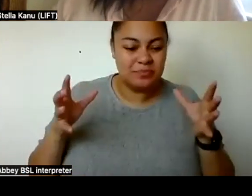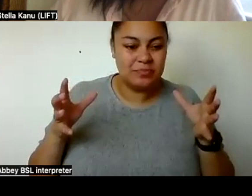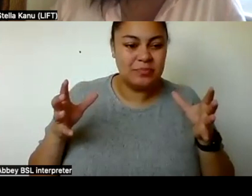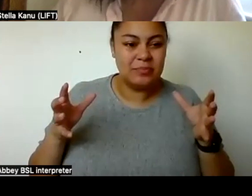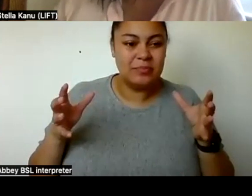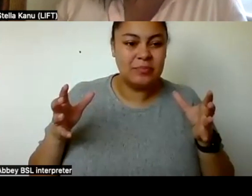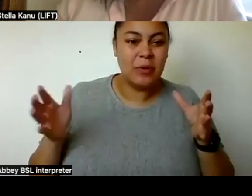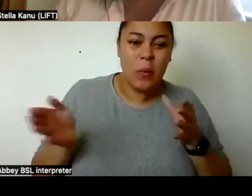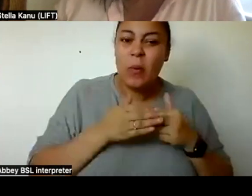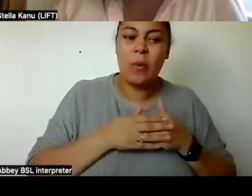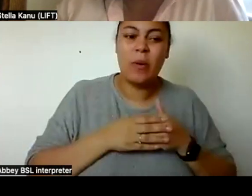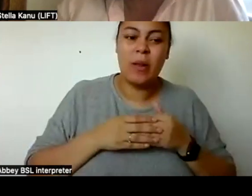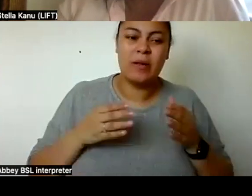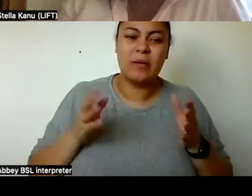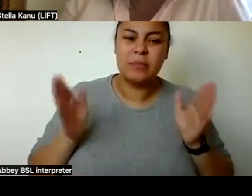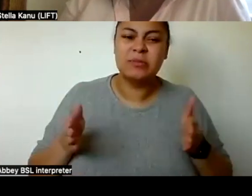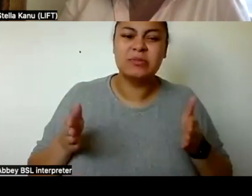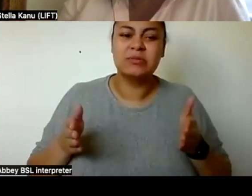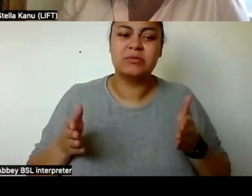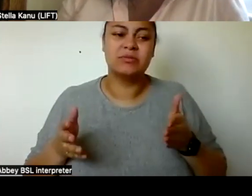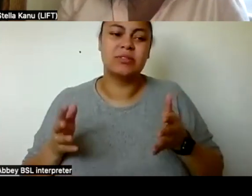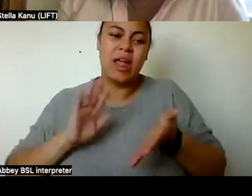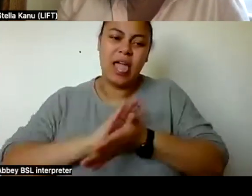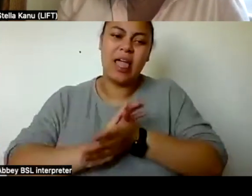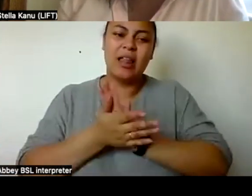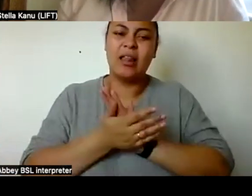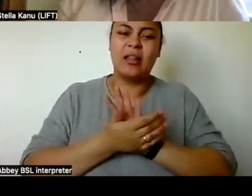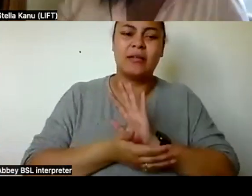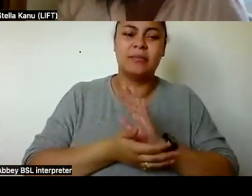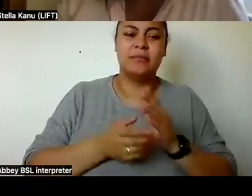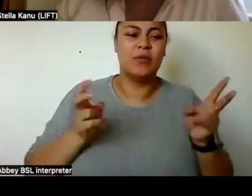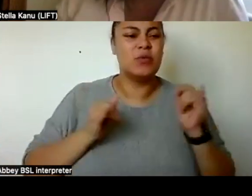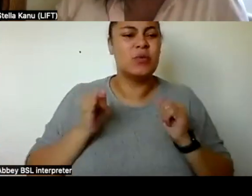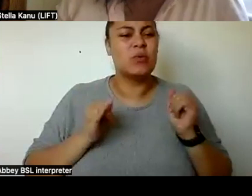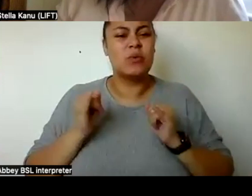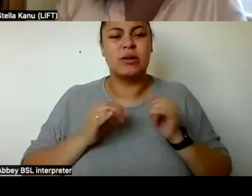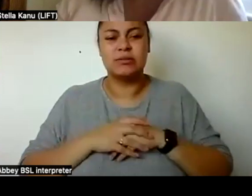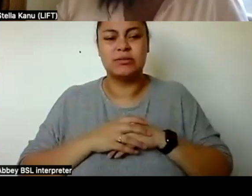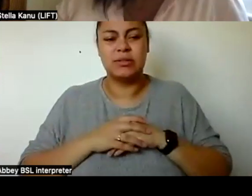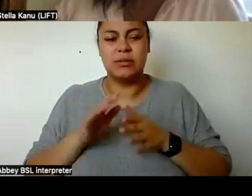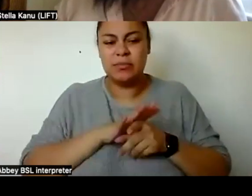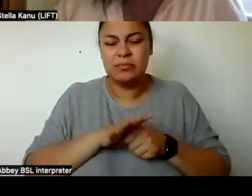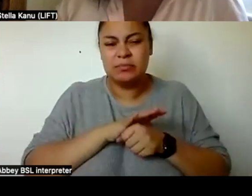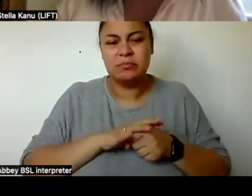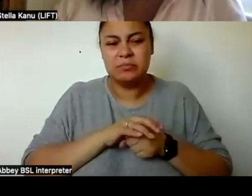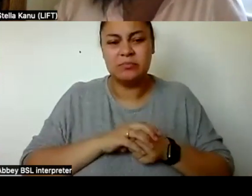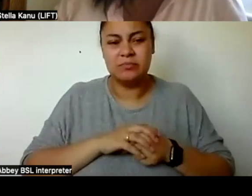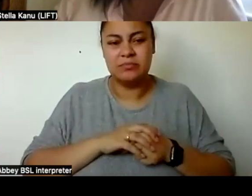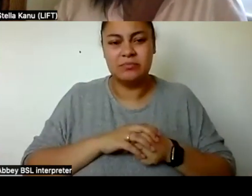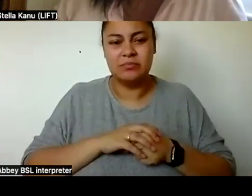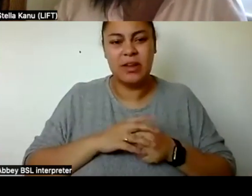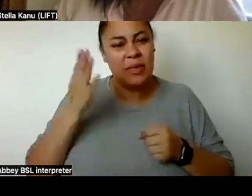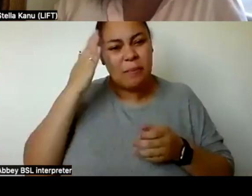deliberate hostile environment that many of our workers are engaging with every day, and is impacting on their mental health